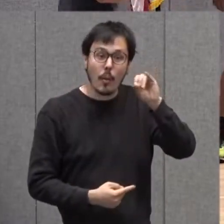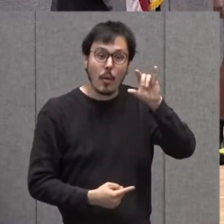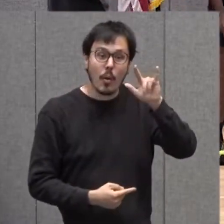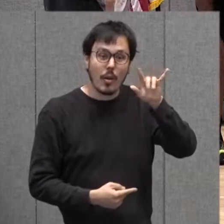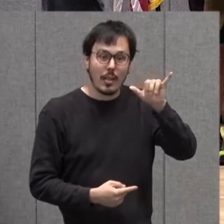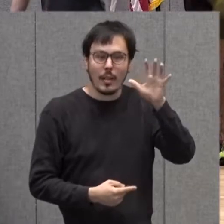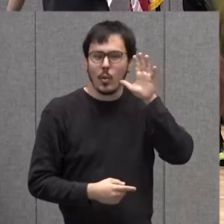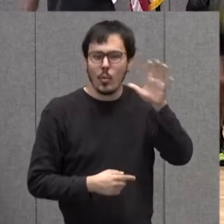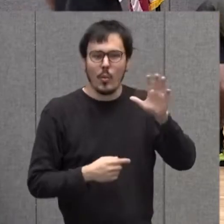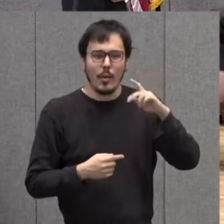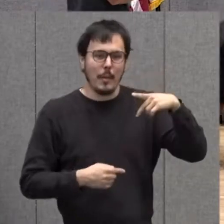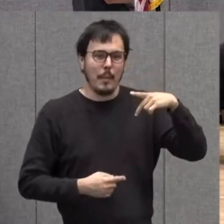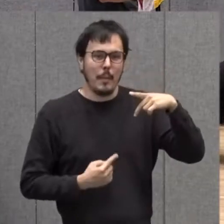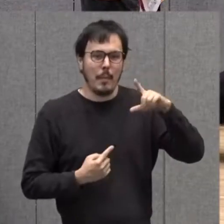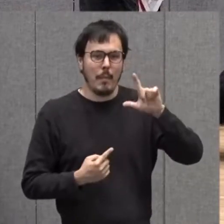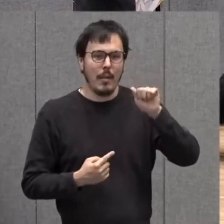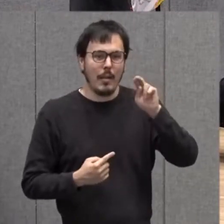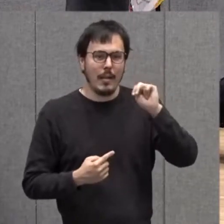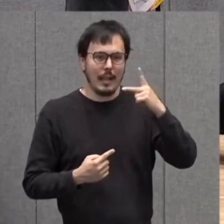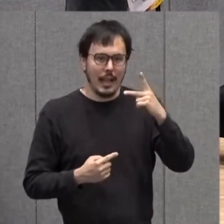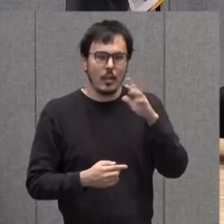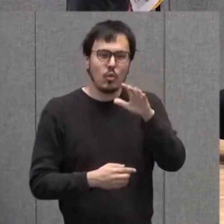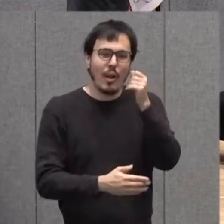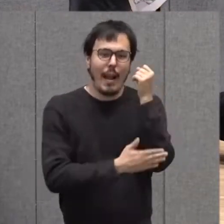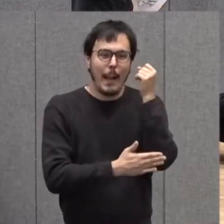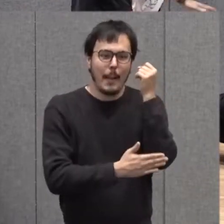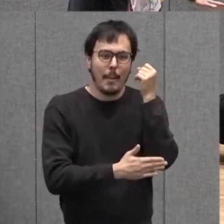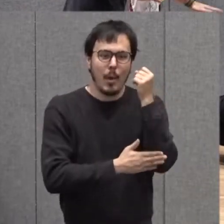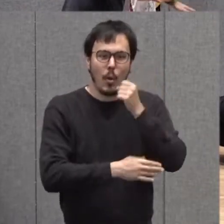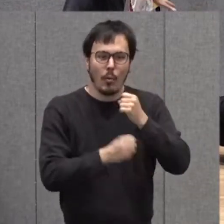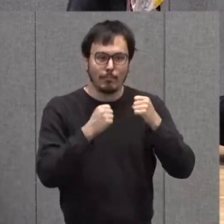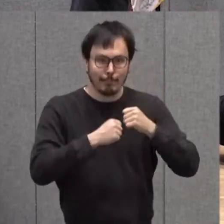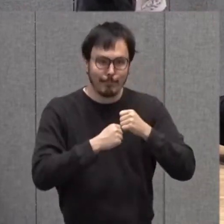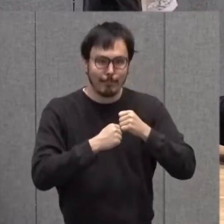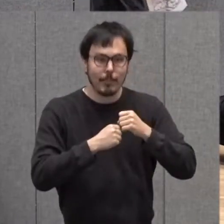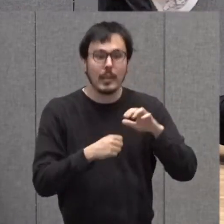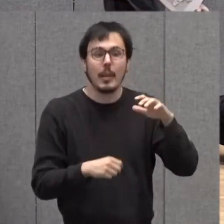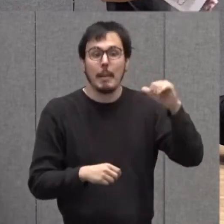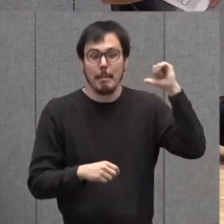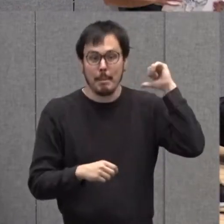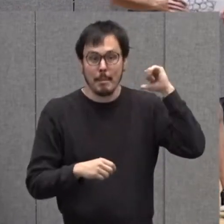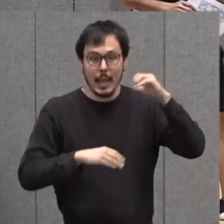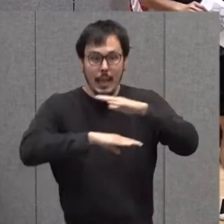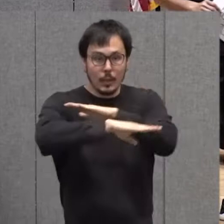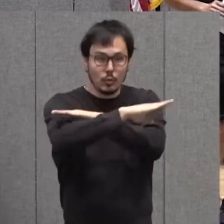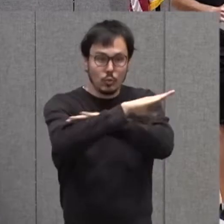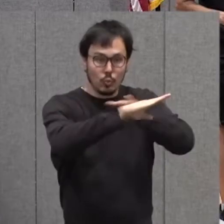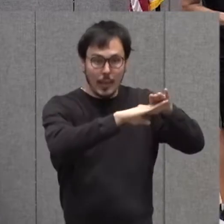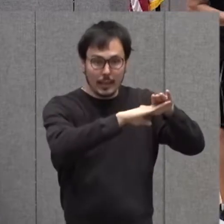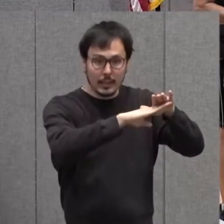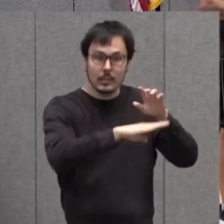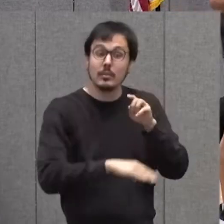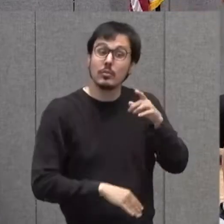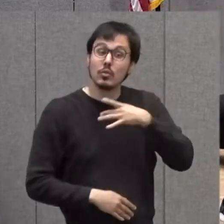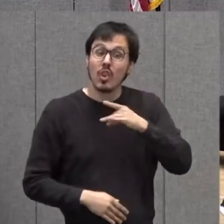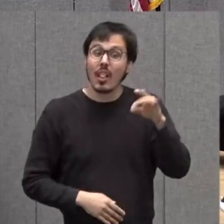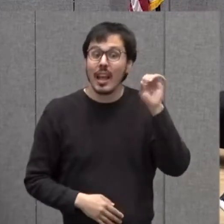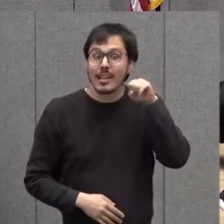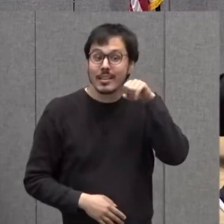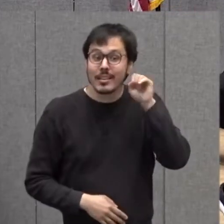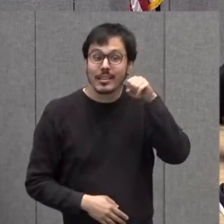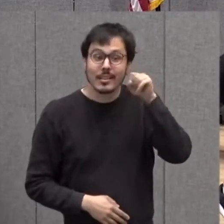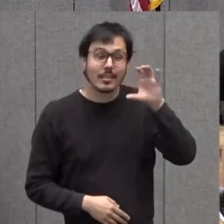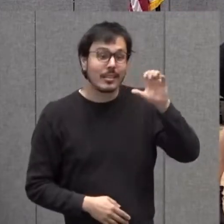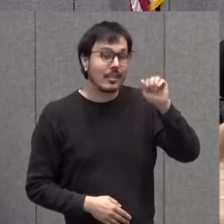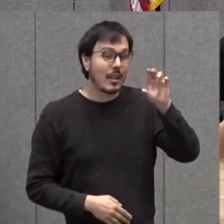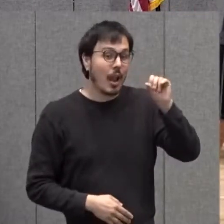plank. Mr. Anderson, on your elbows. Plank on the elbows, back straight. And if you like carrots, we are going to